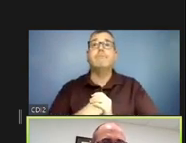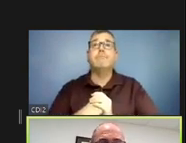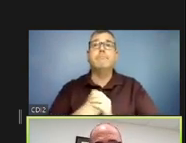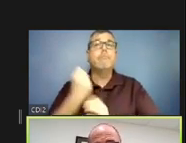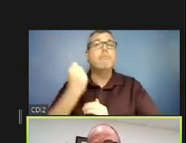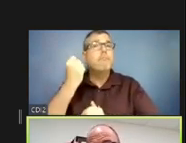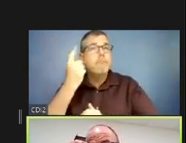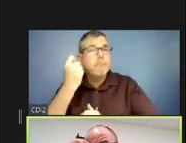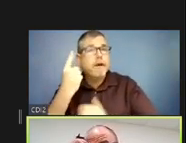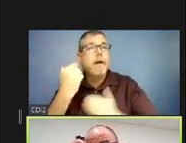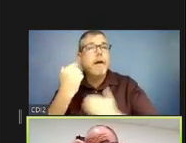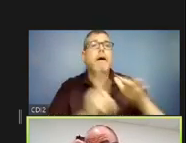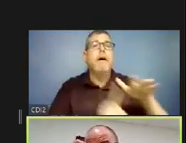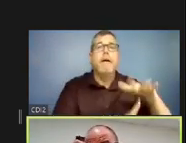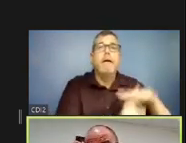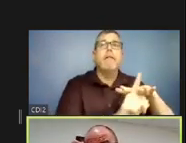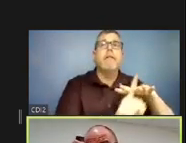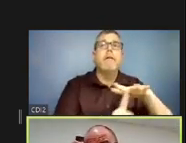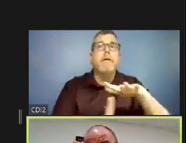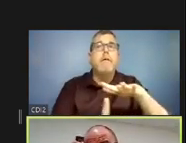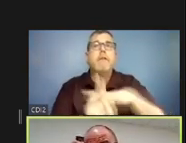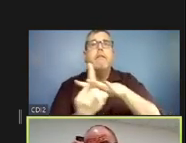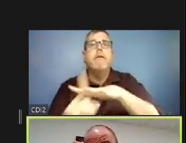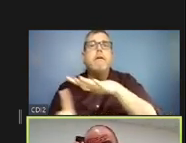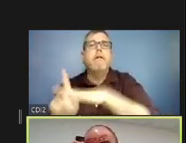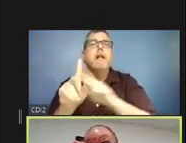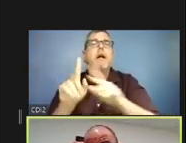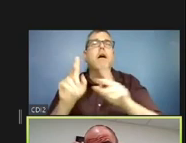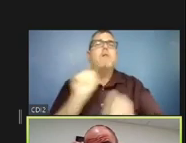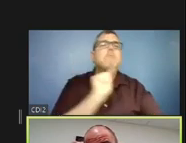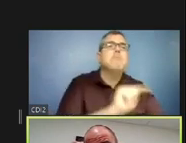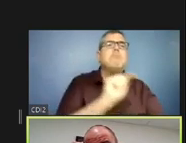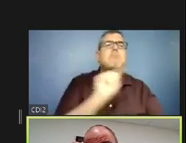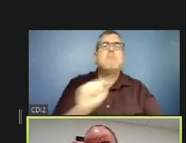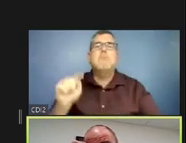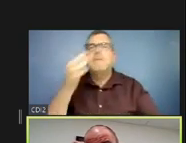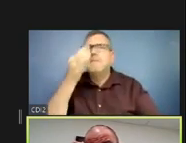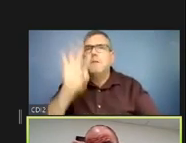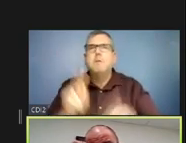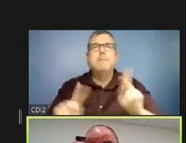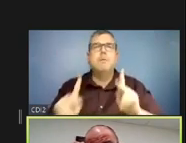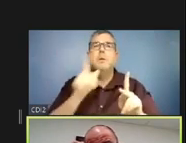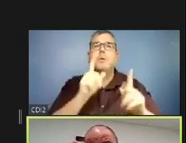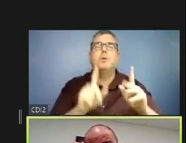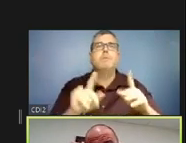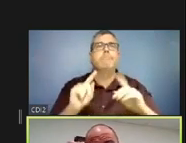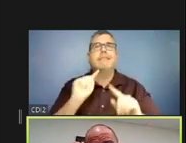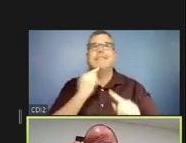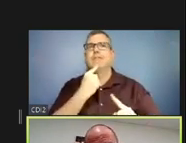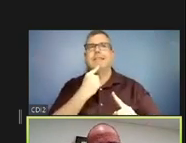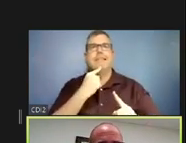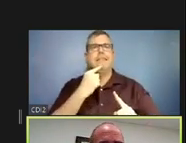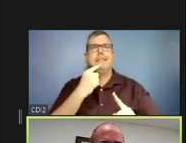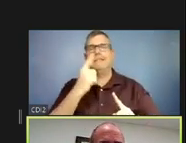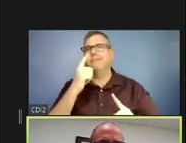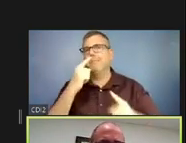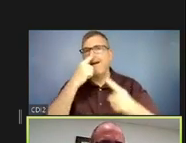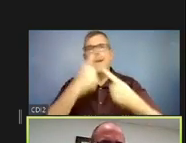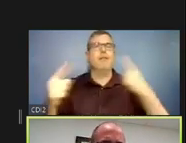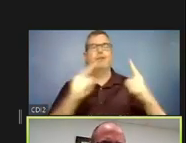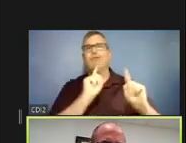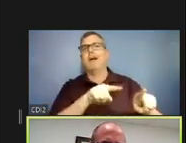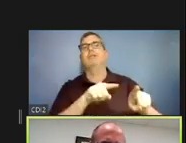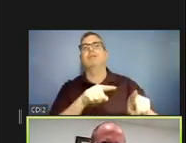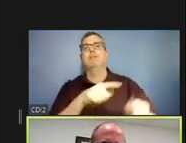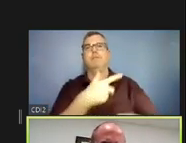really kind of severe side effects, and I believe there's only been 2 to 3 anaphylactic reactions. Next